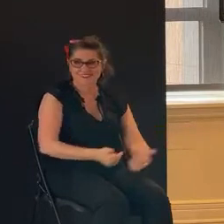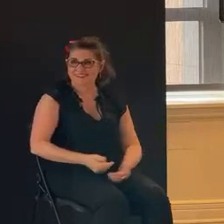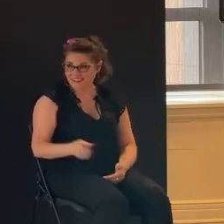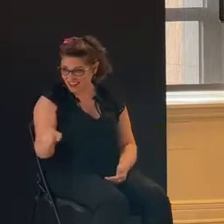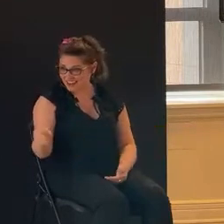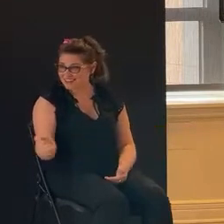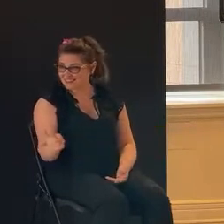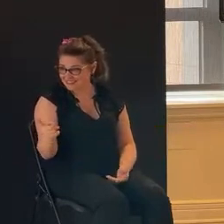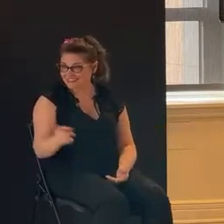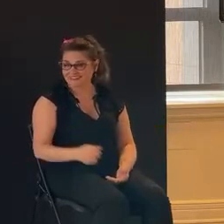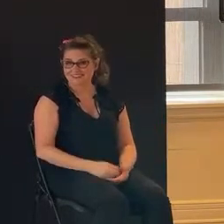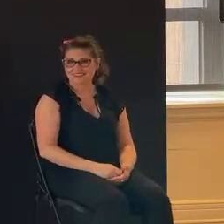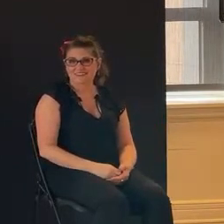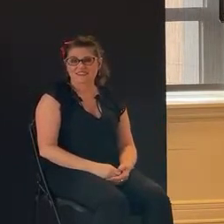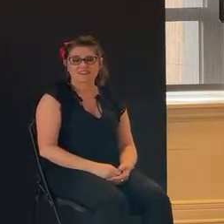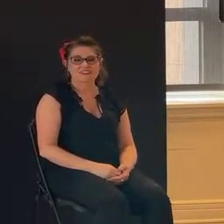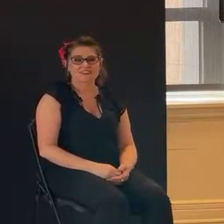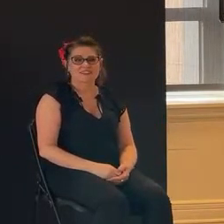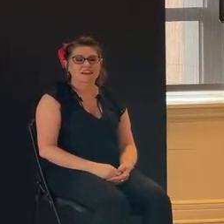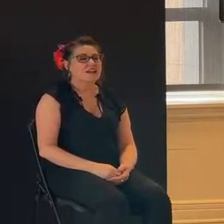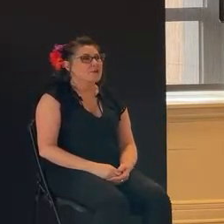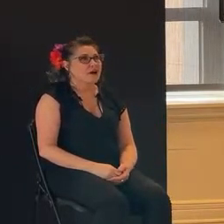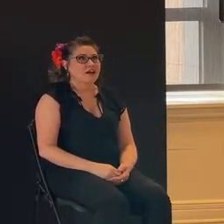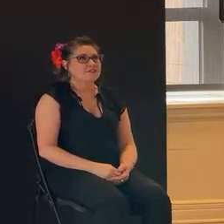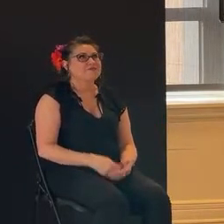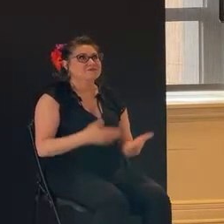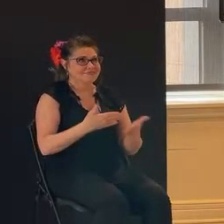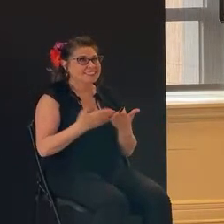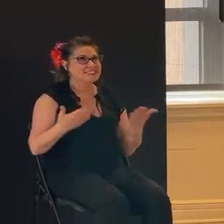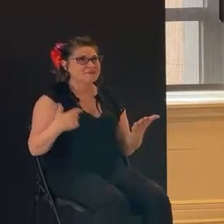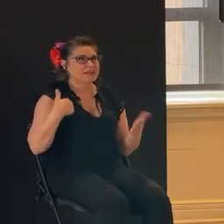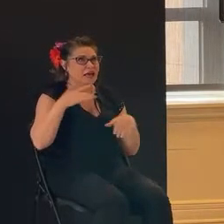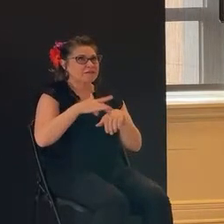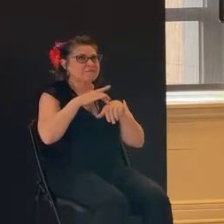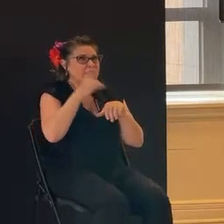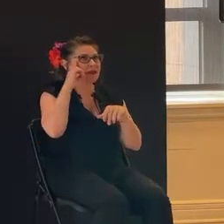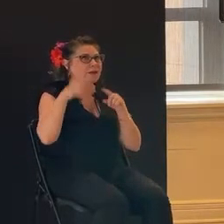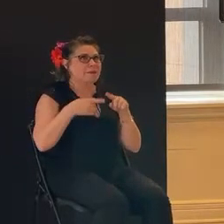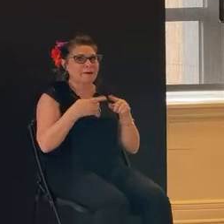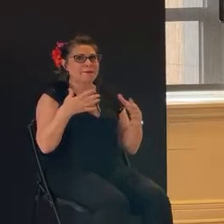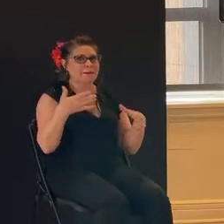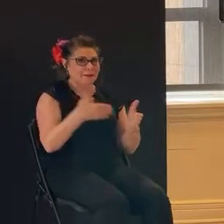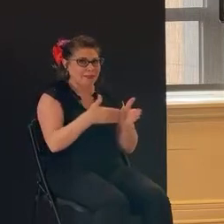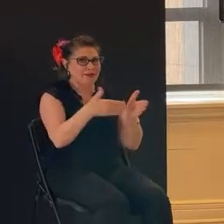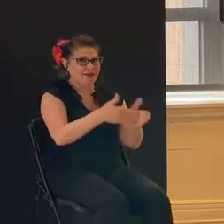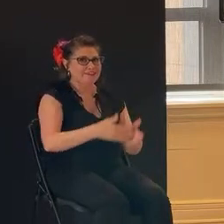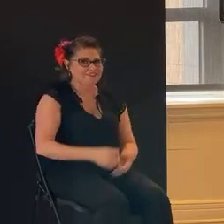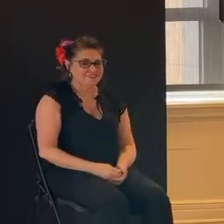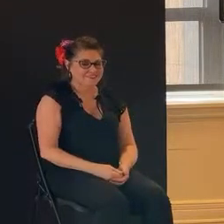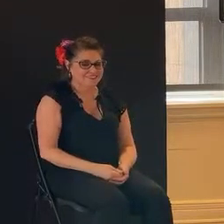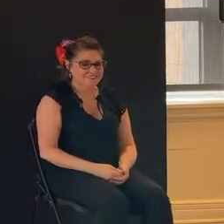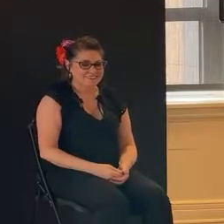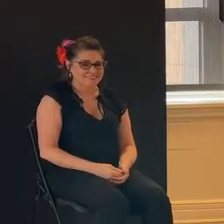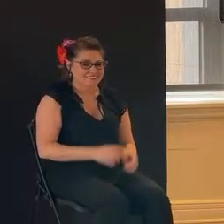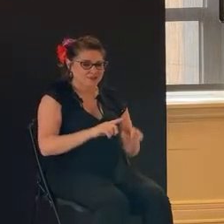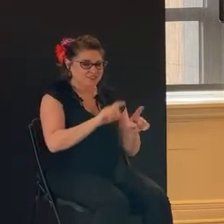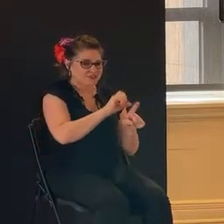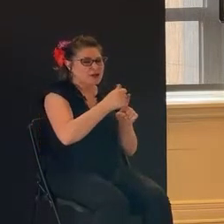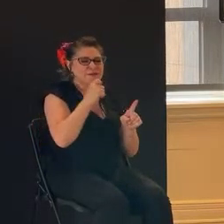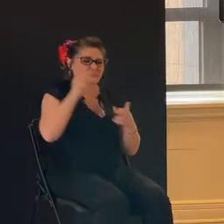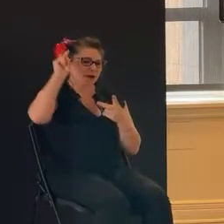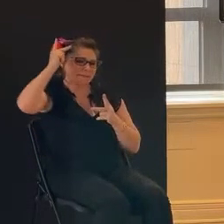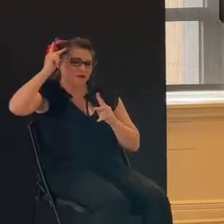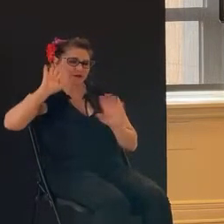Yeah? Yeah? Well, this is something I think about a lot, you know, when I'm in different situations, not in a kind of paranoid way, but